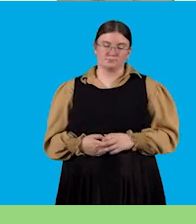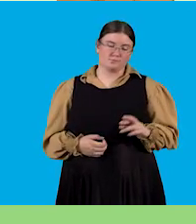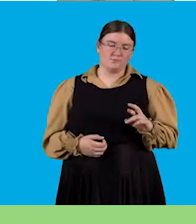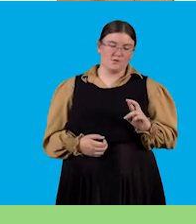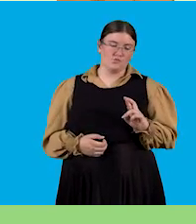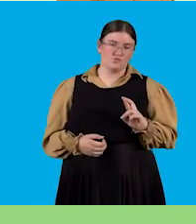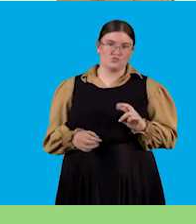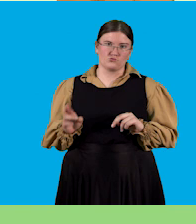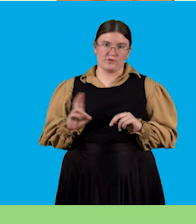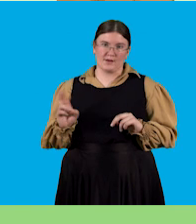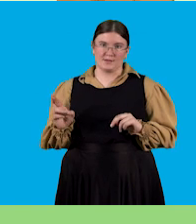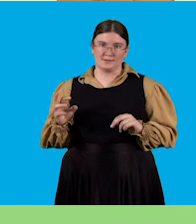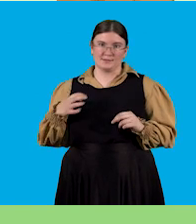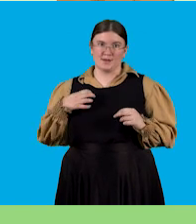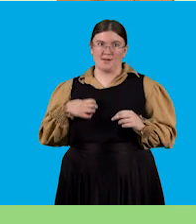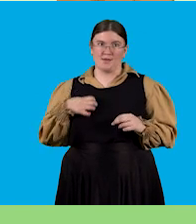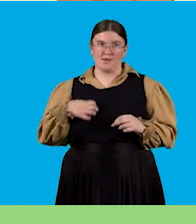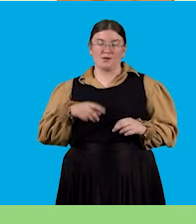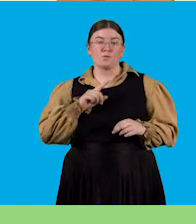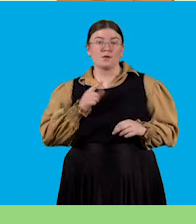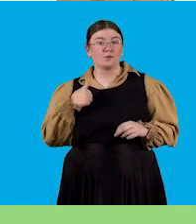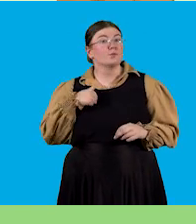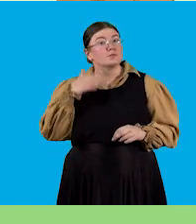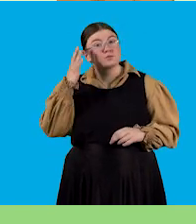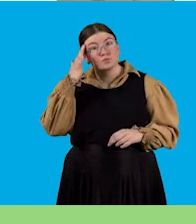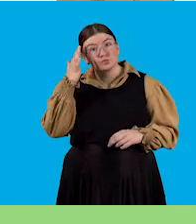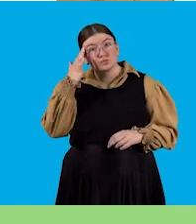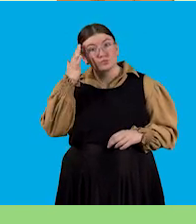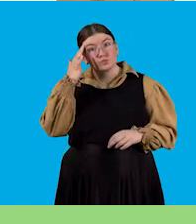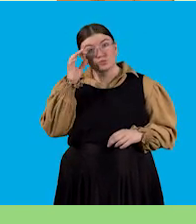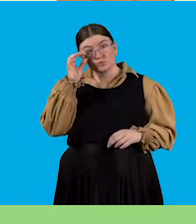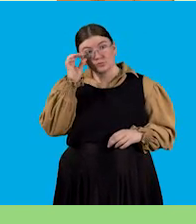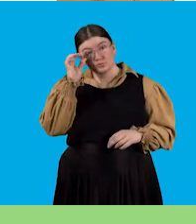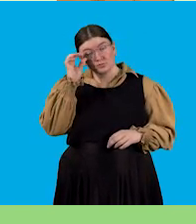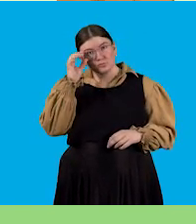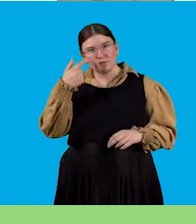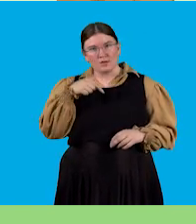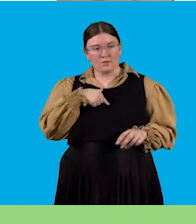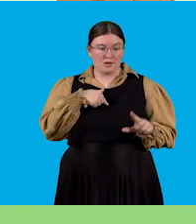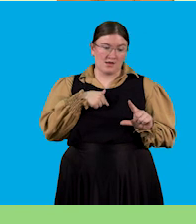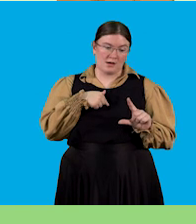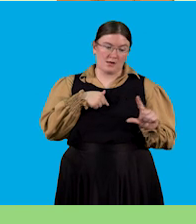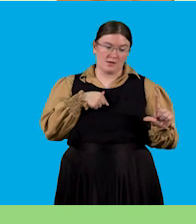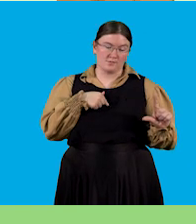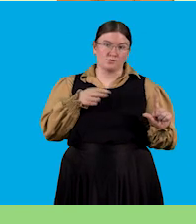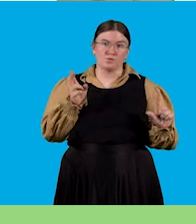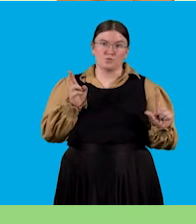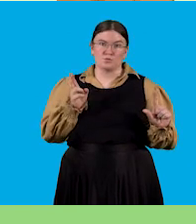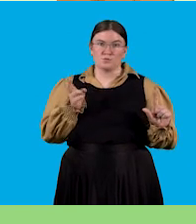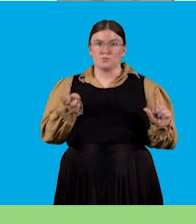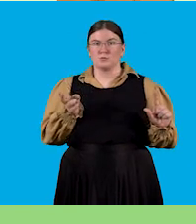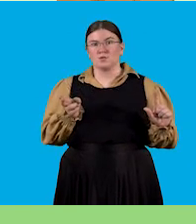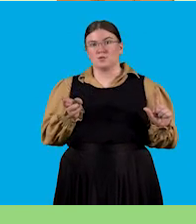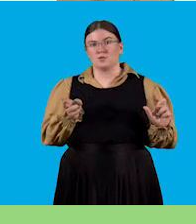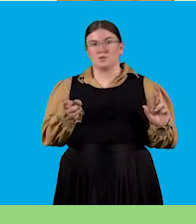we will say the right lung, because we already know that on our left, we normally have